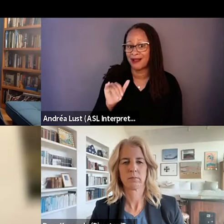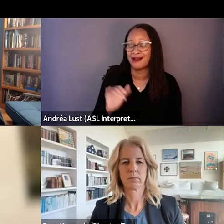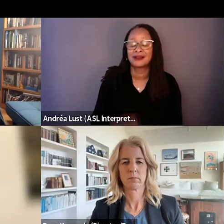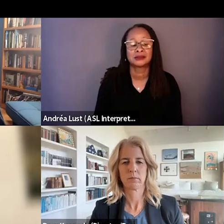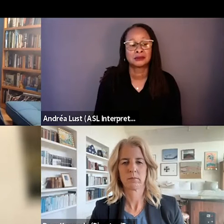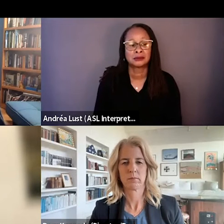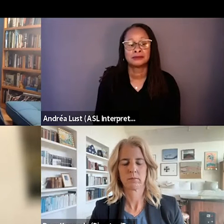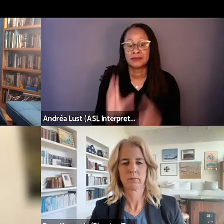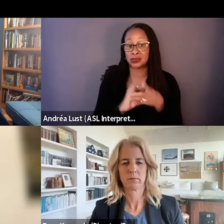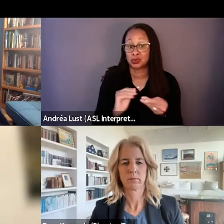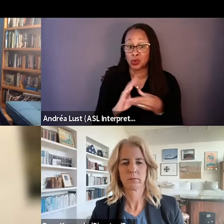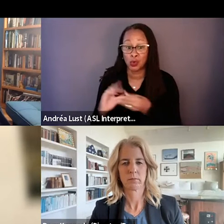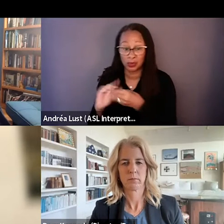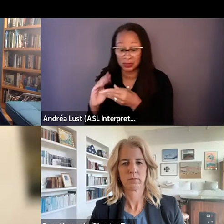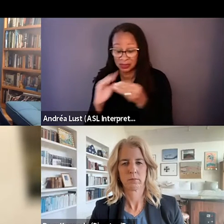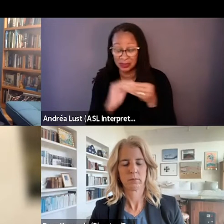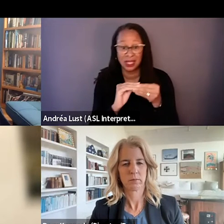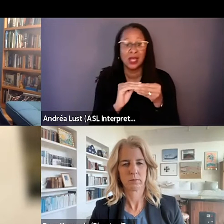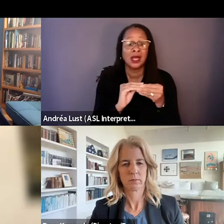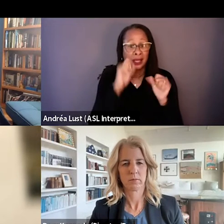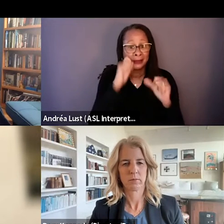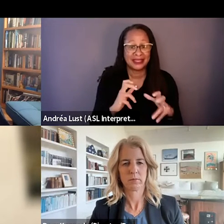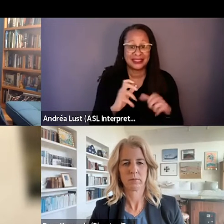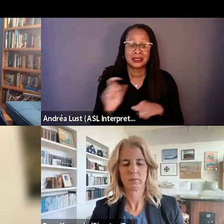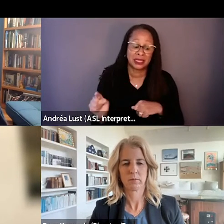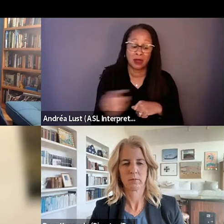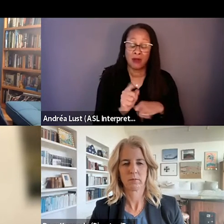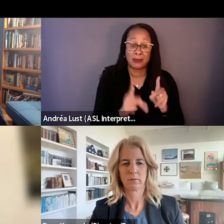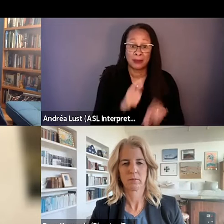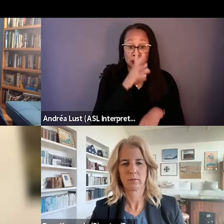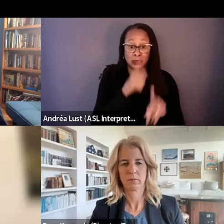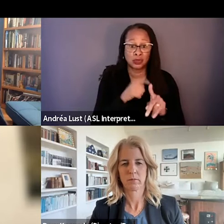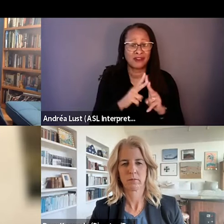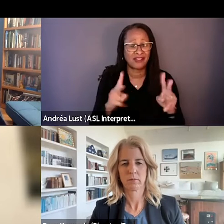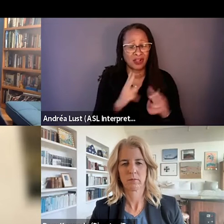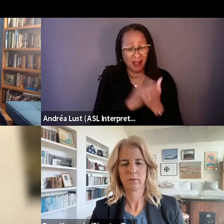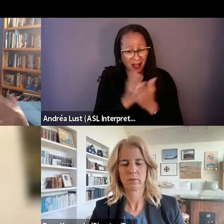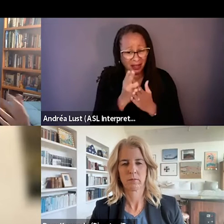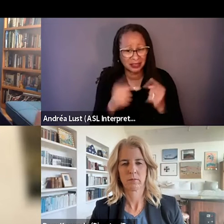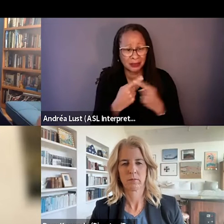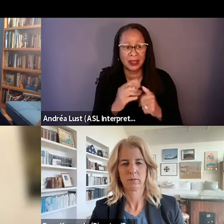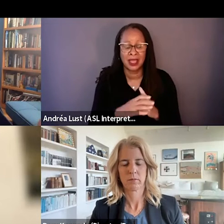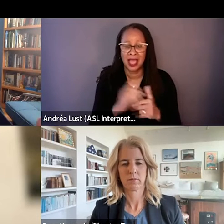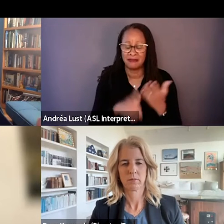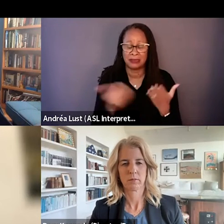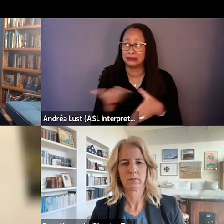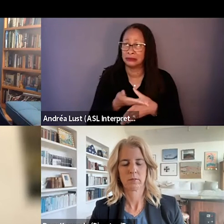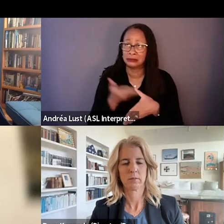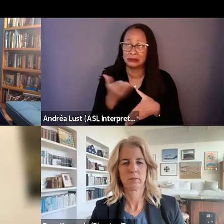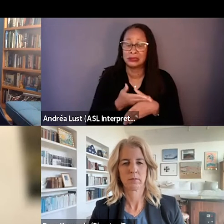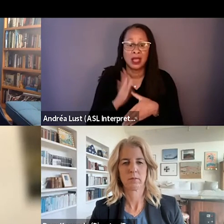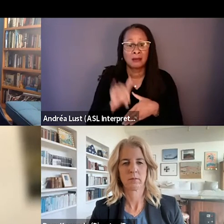the stories were amazing and the people you spoke to spoke so honestly. And, you know, I've sort of been haunted by the stories